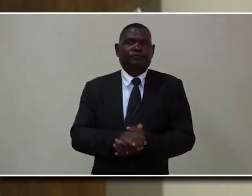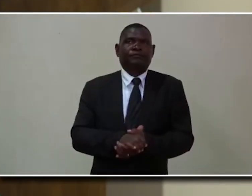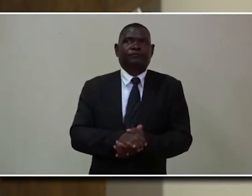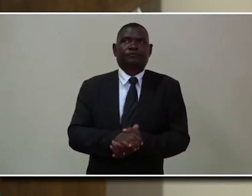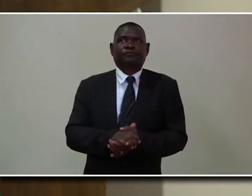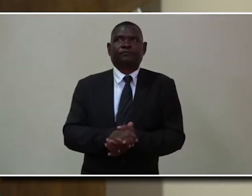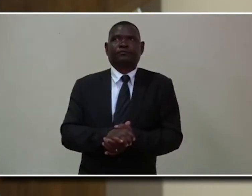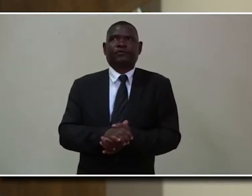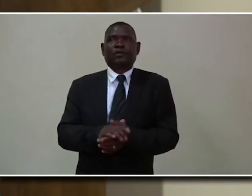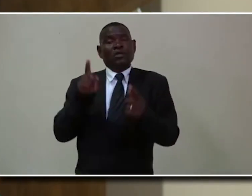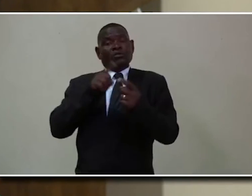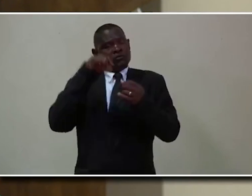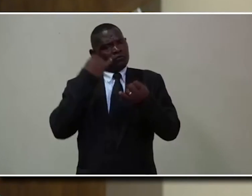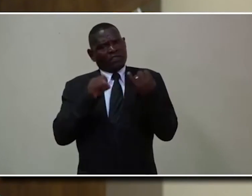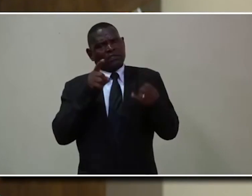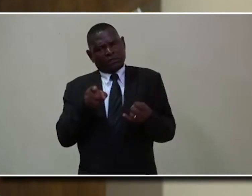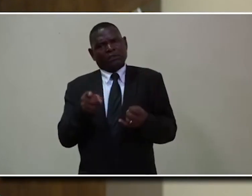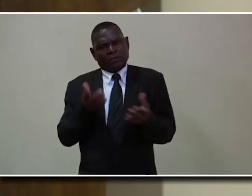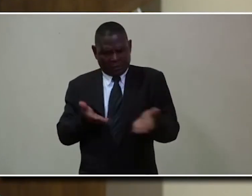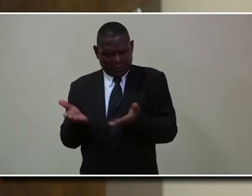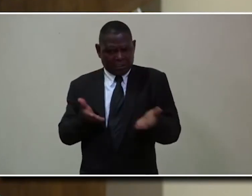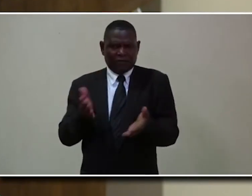And to conclude this sermon,